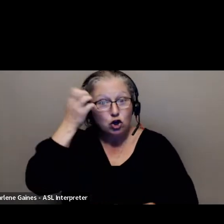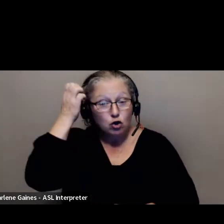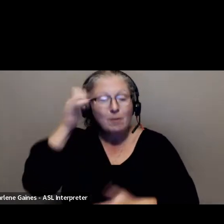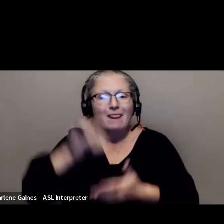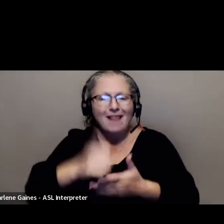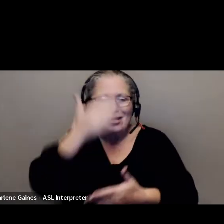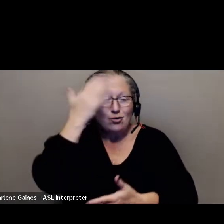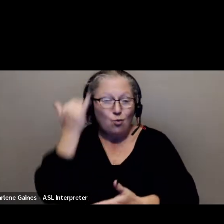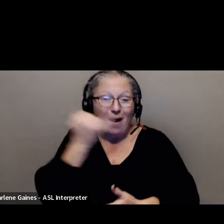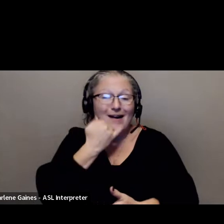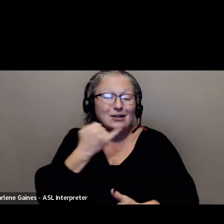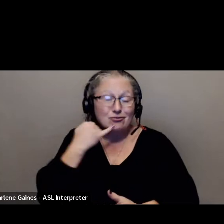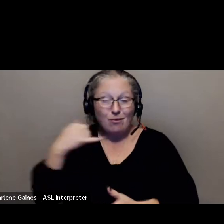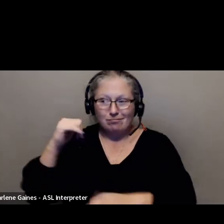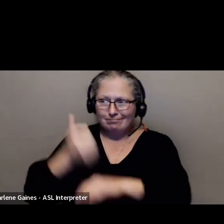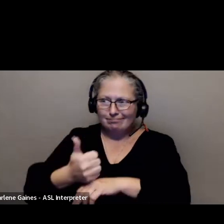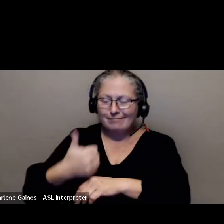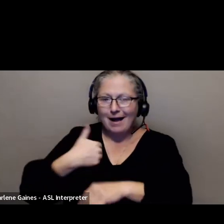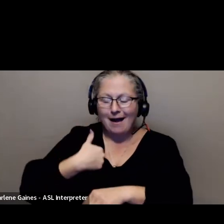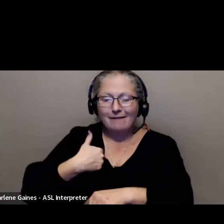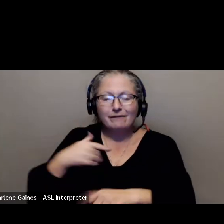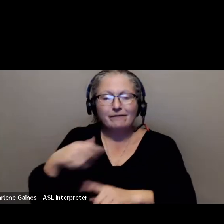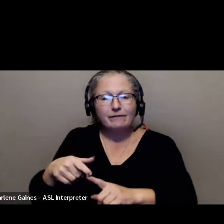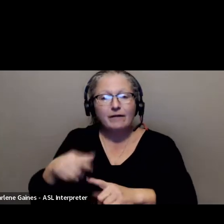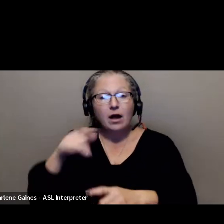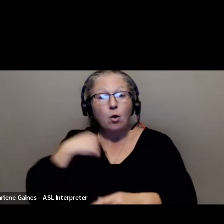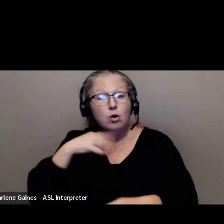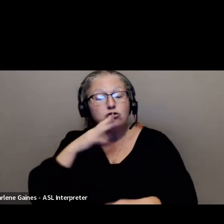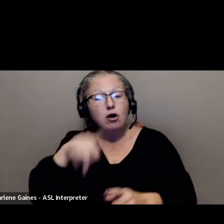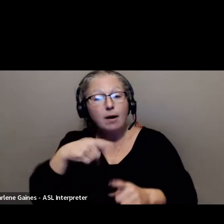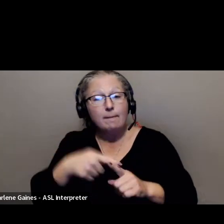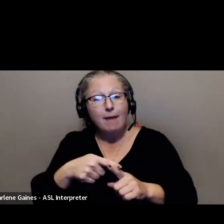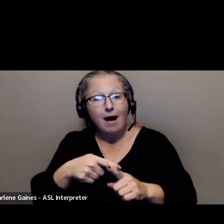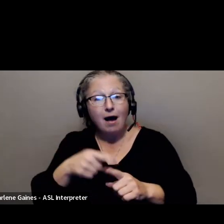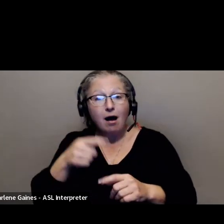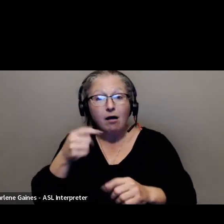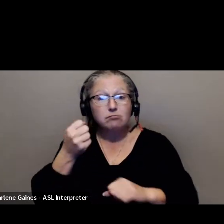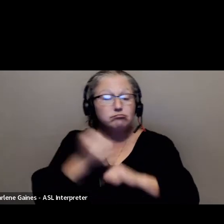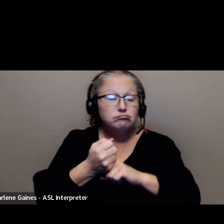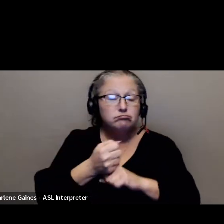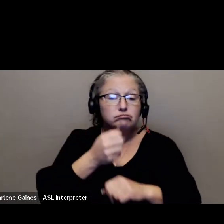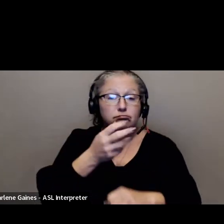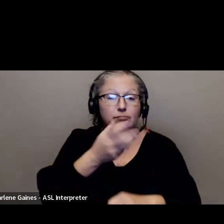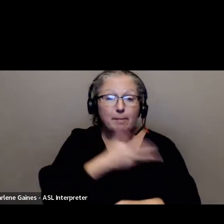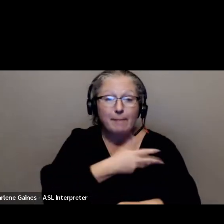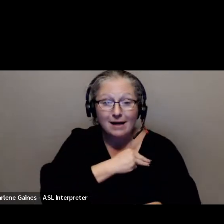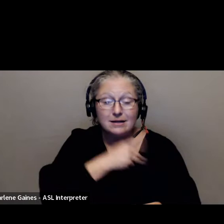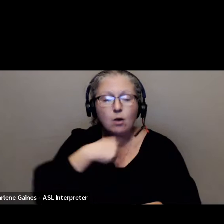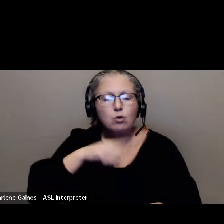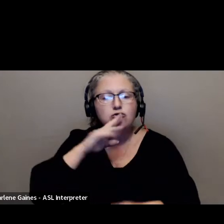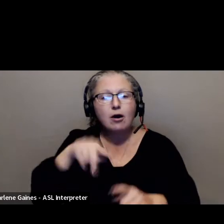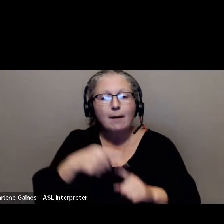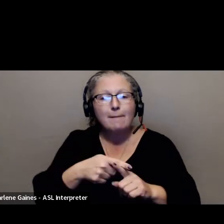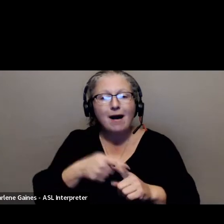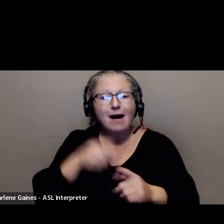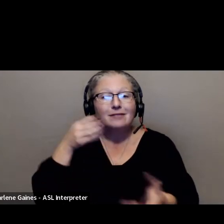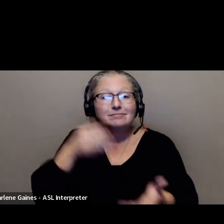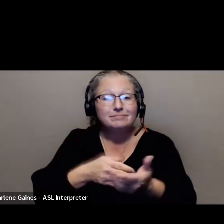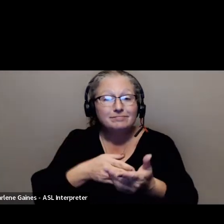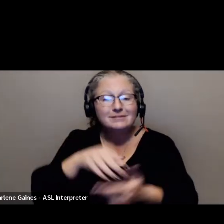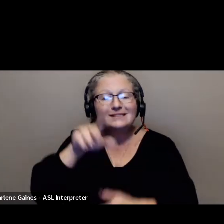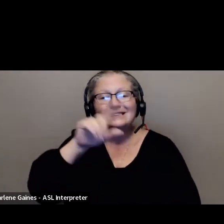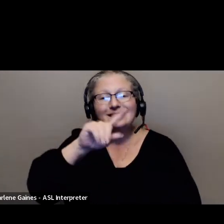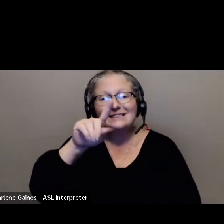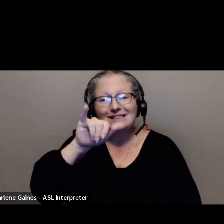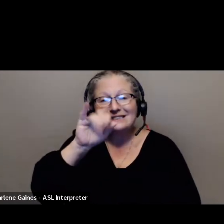exists in the first place. And when we talk about pro-Palestine, we are actually talking about anti-Zionism. It